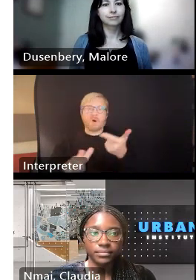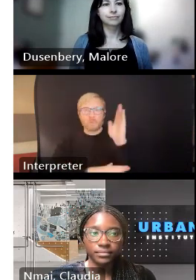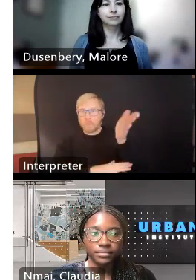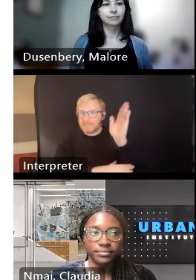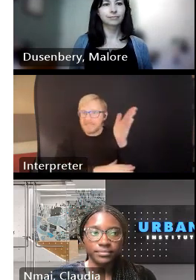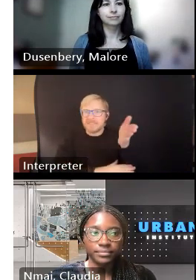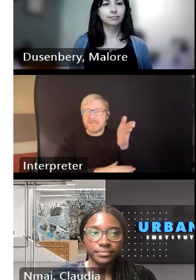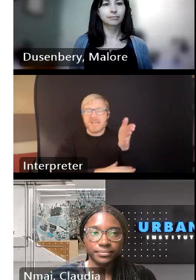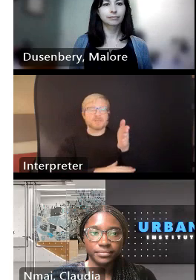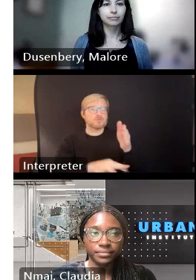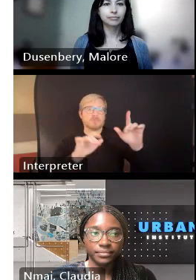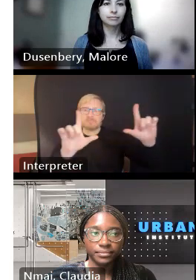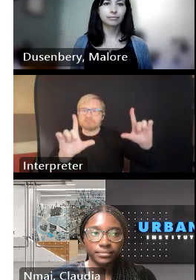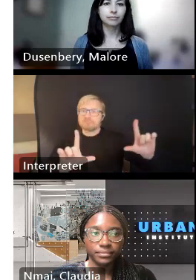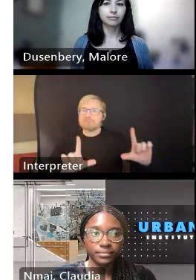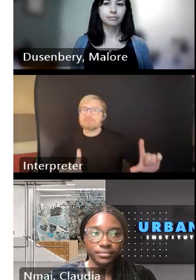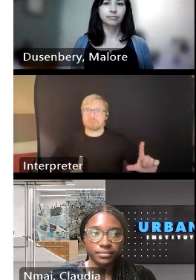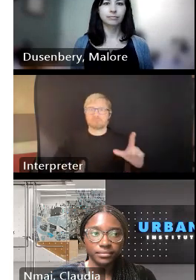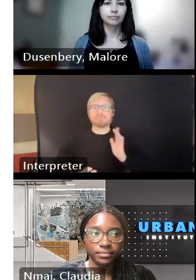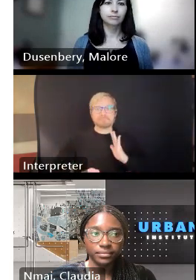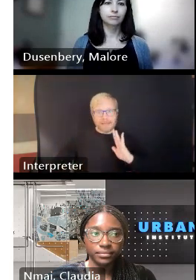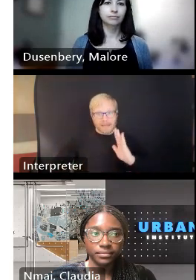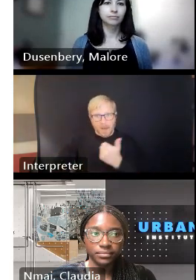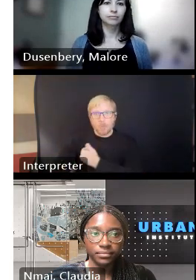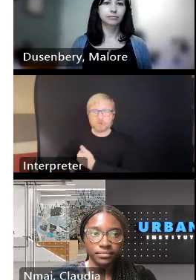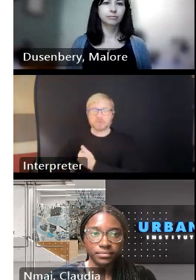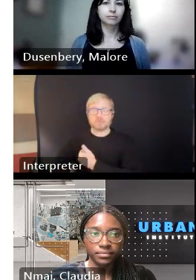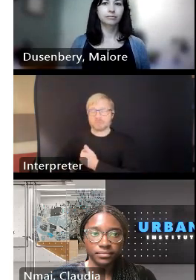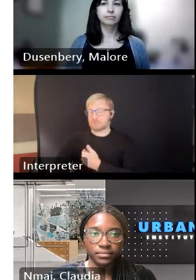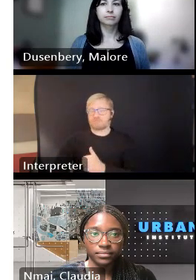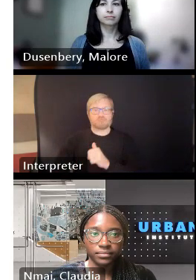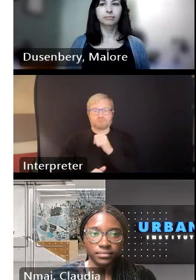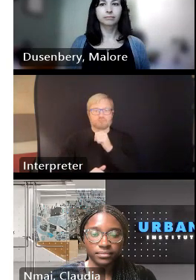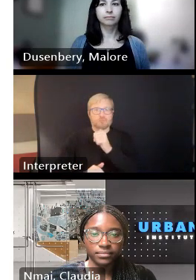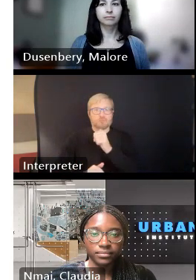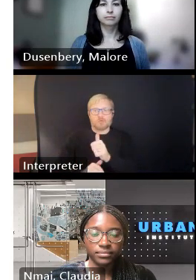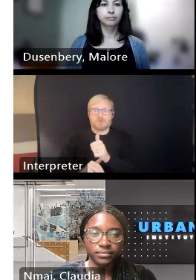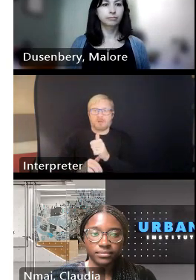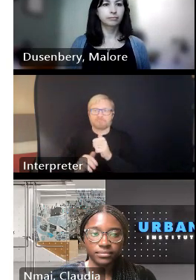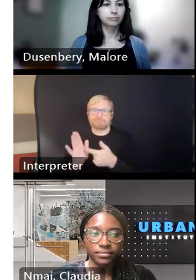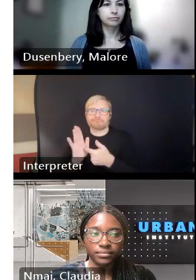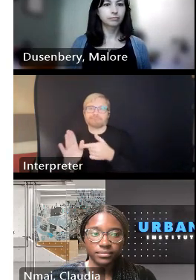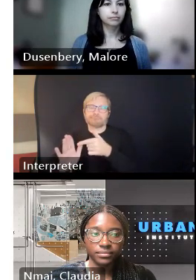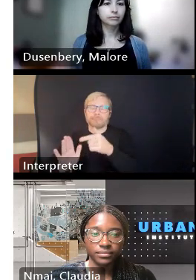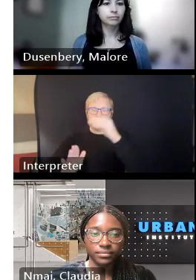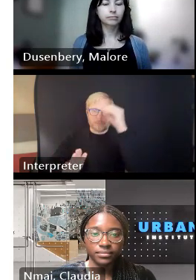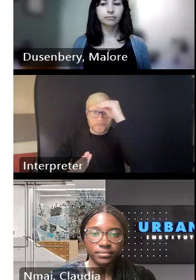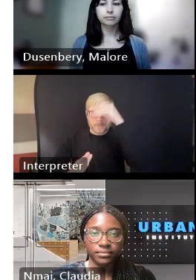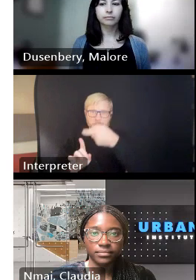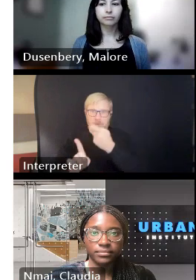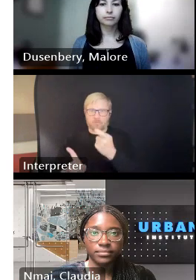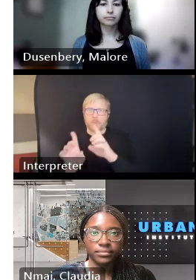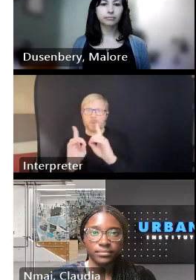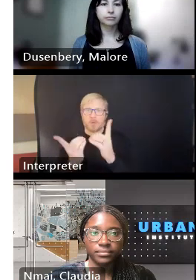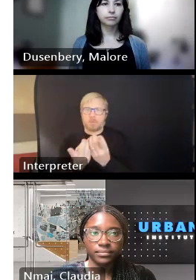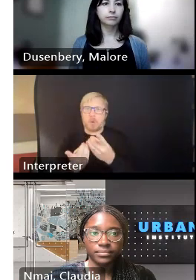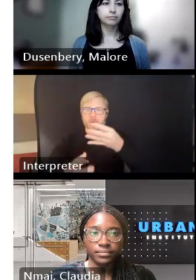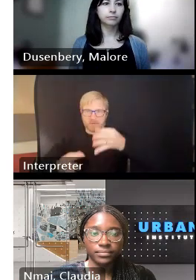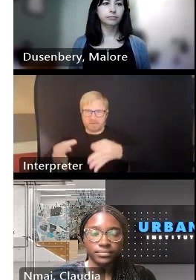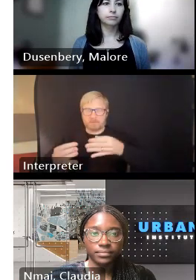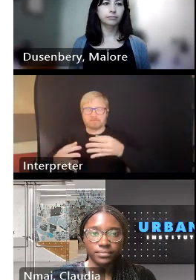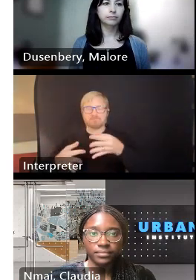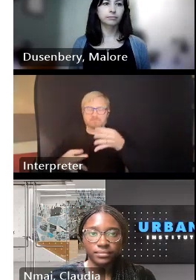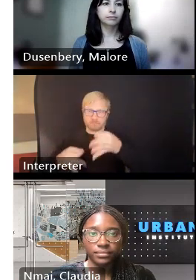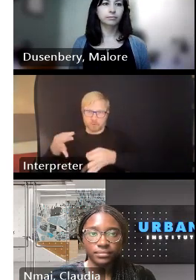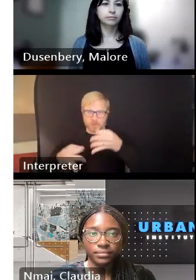reflect any opinions of the Department of Justice. So just a quick second about the